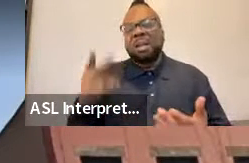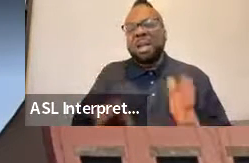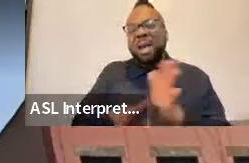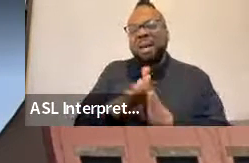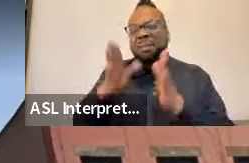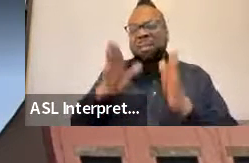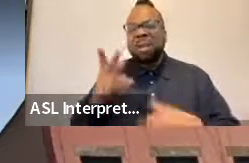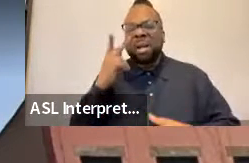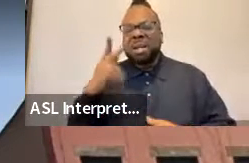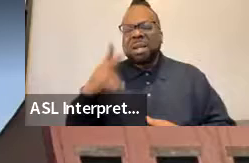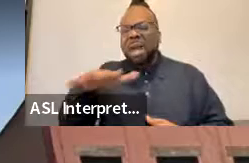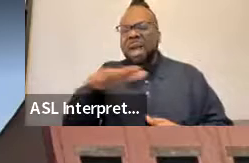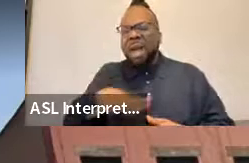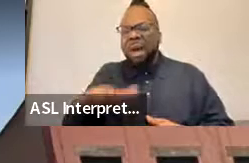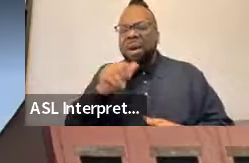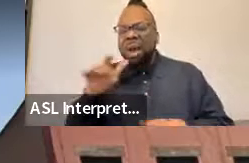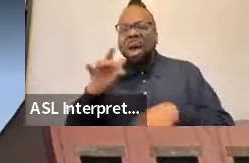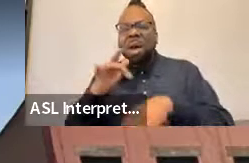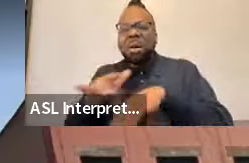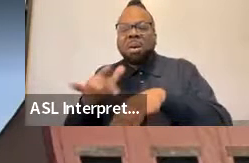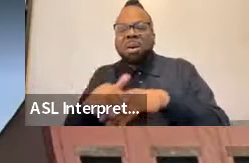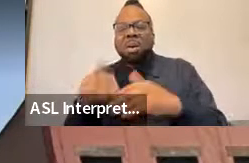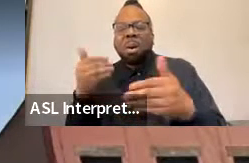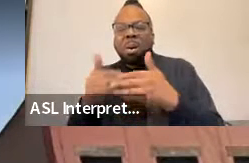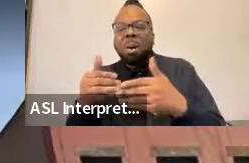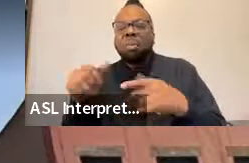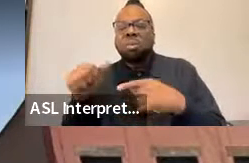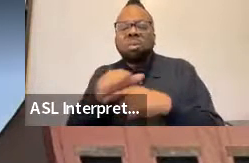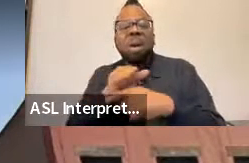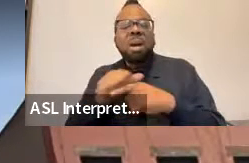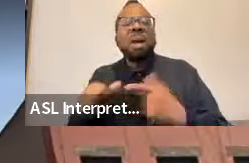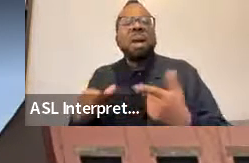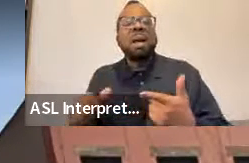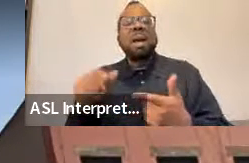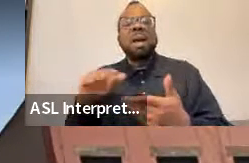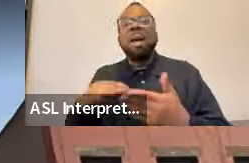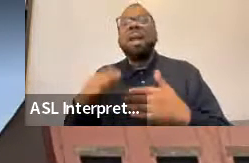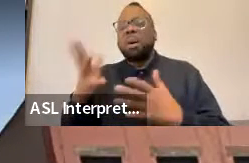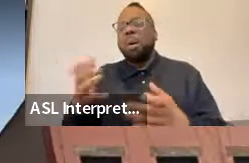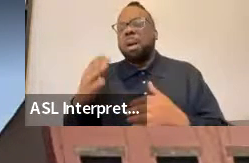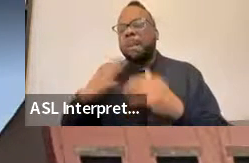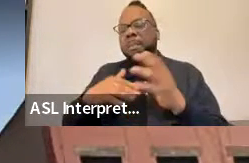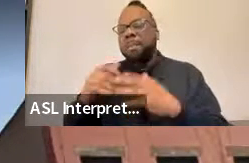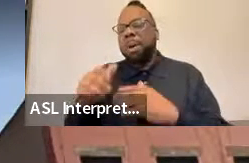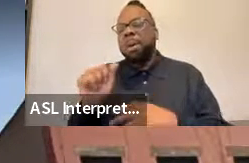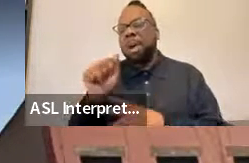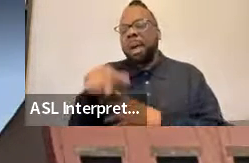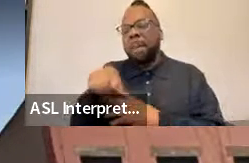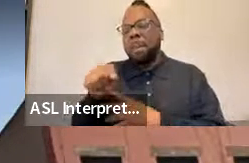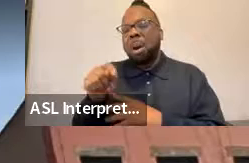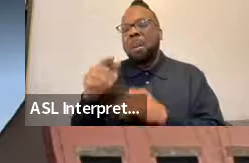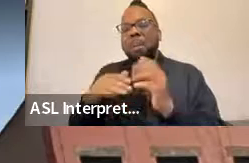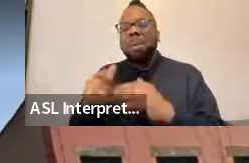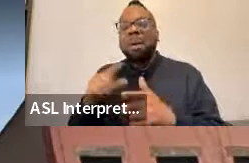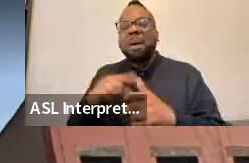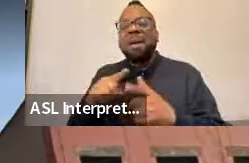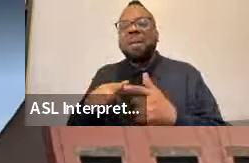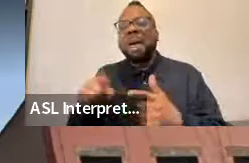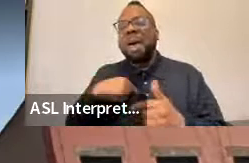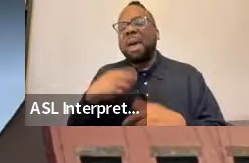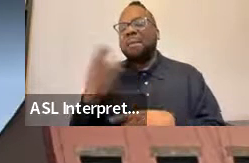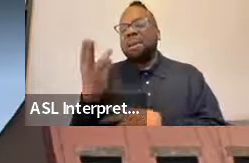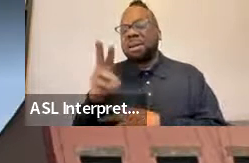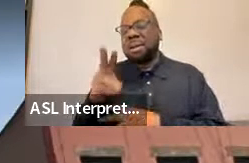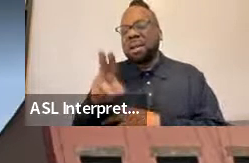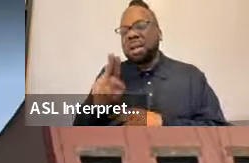great location near a train and wants to convert the lot into an apartment building. Now, this site could fit 16 units, but